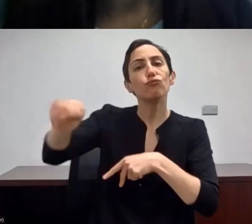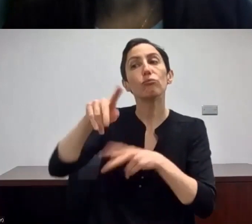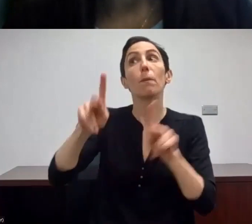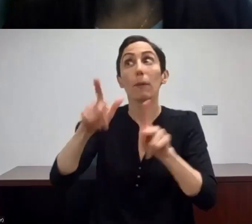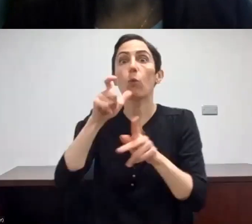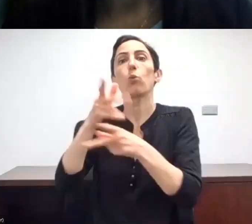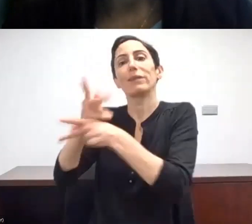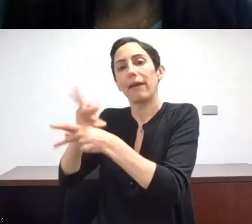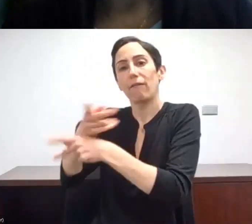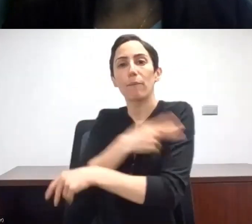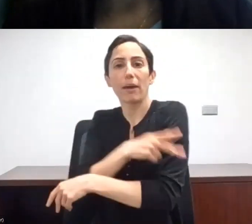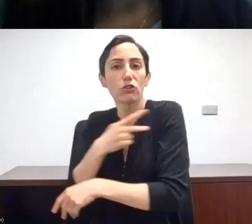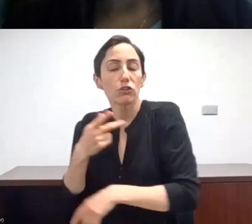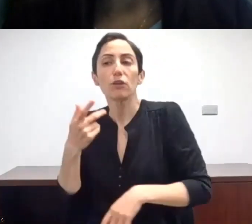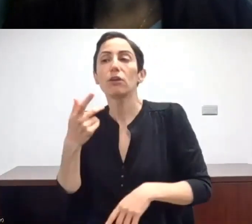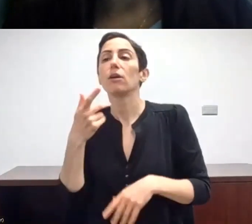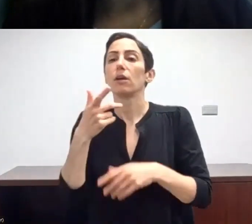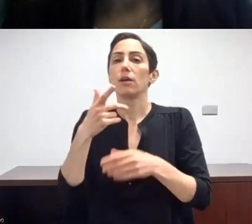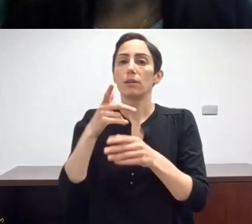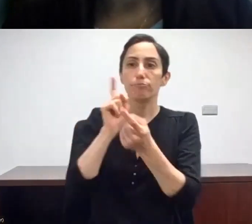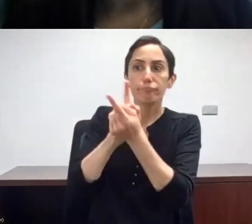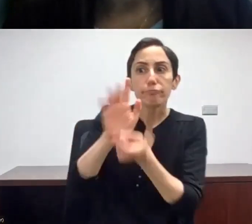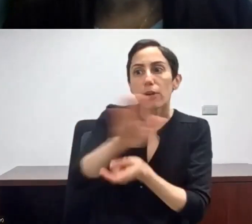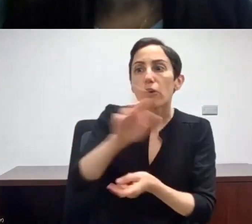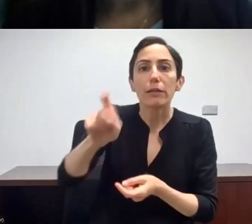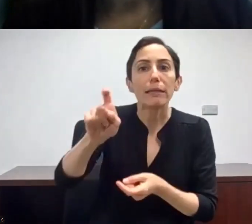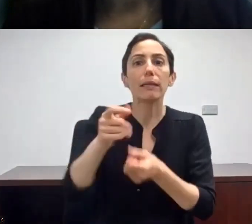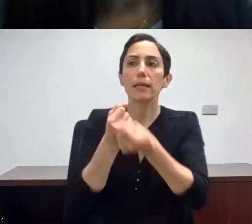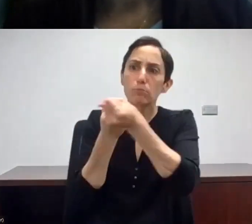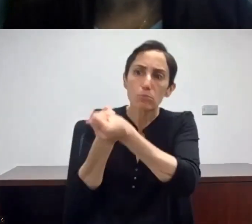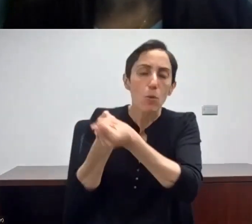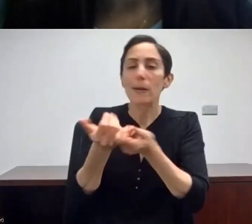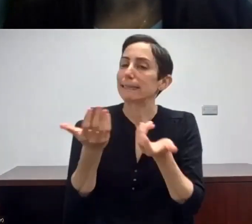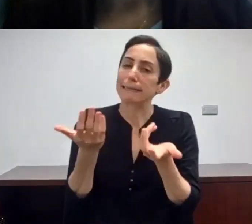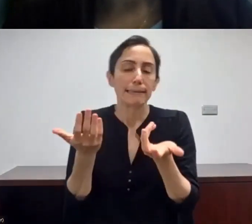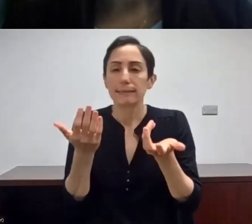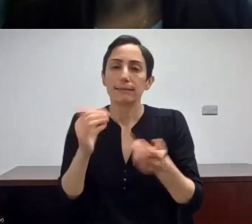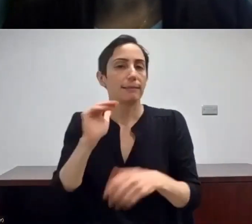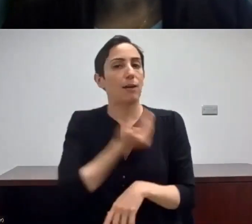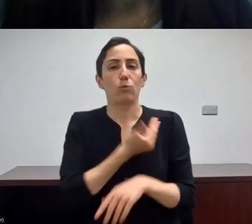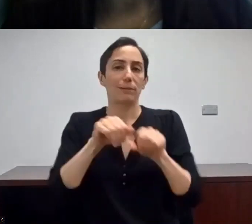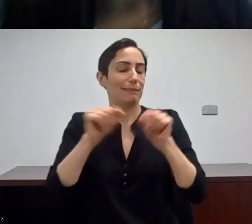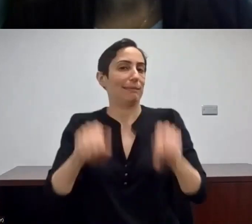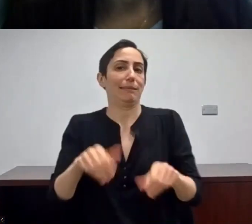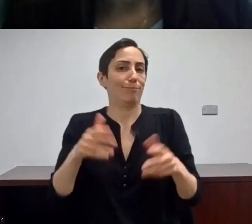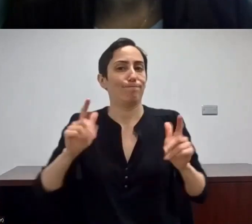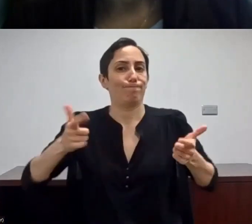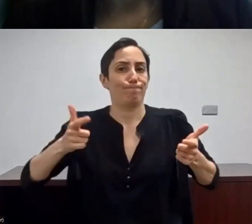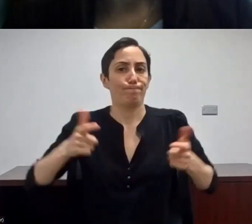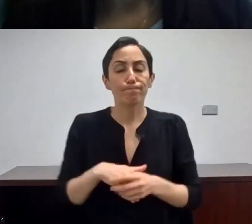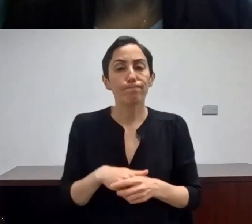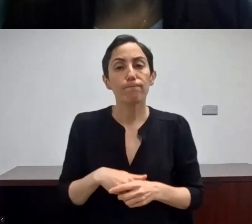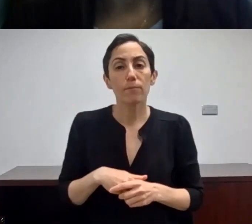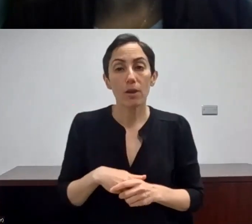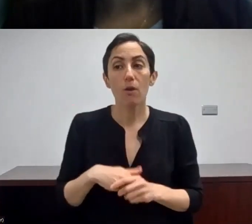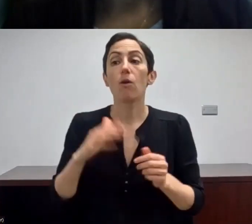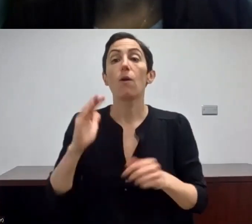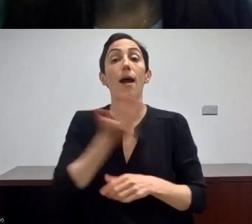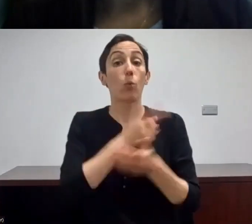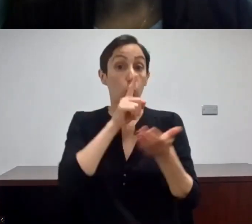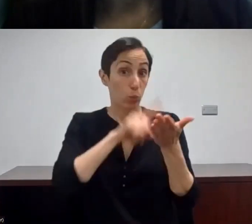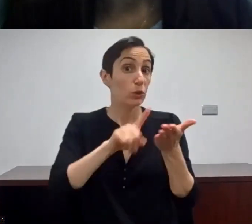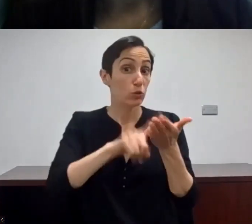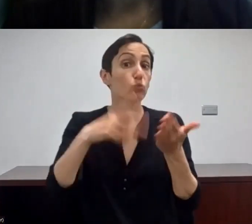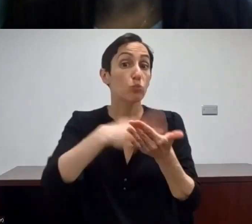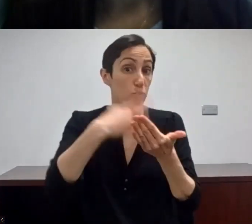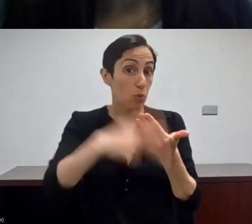communication about those needs, and making sure there's support for them. So in our research program, because we've heard this from the community,